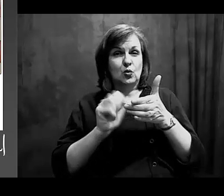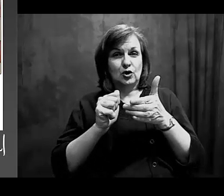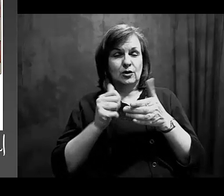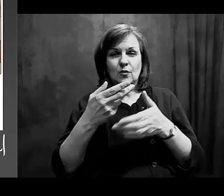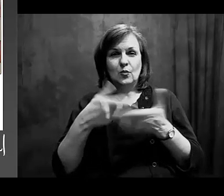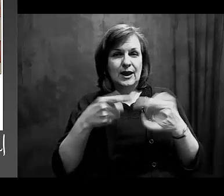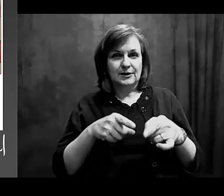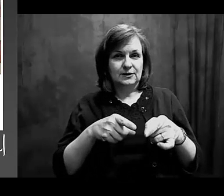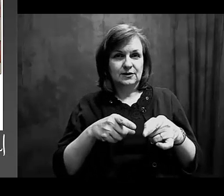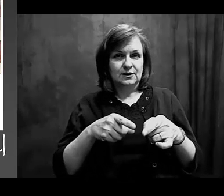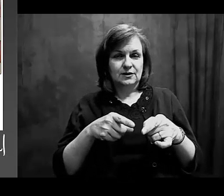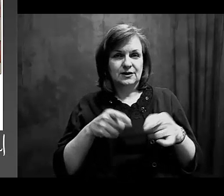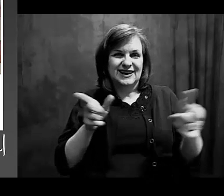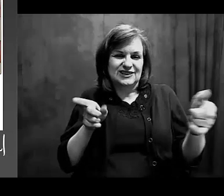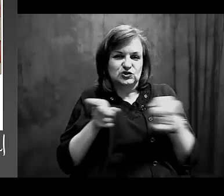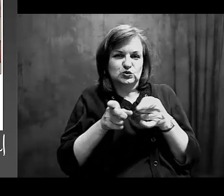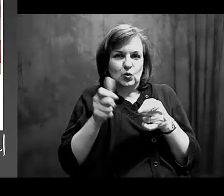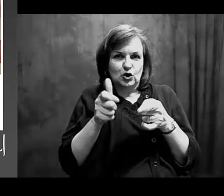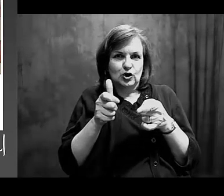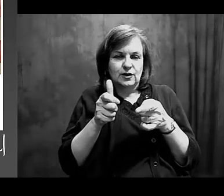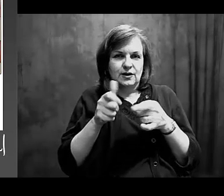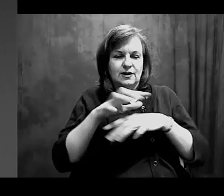layers, is